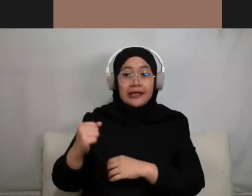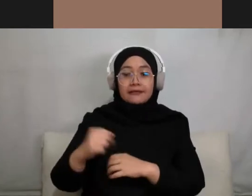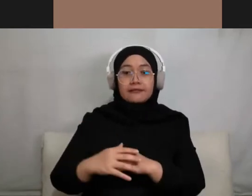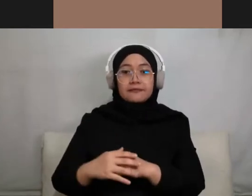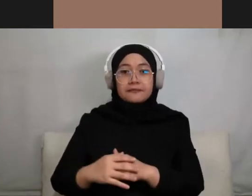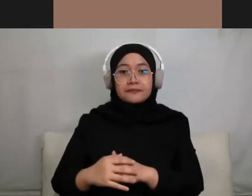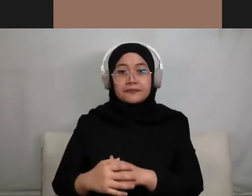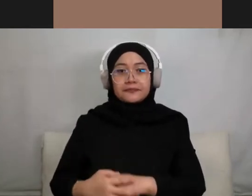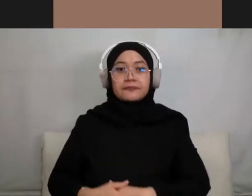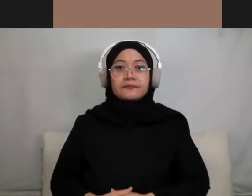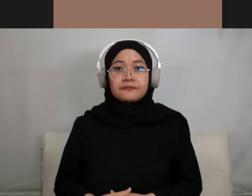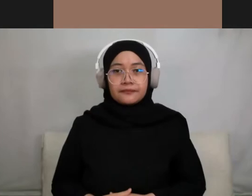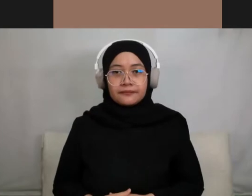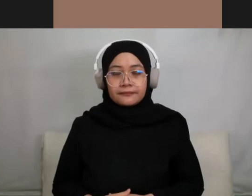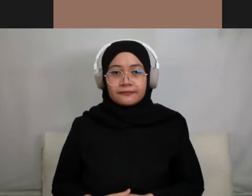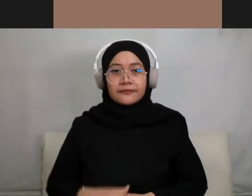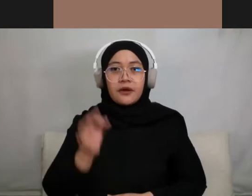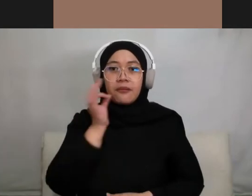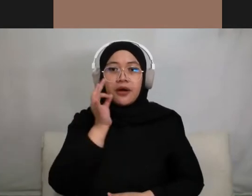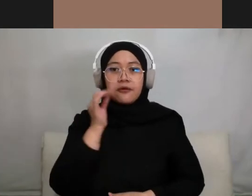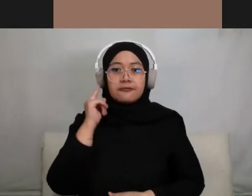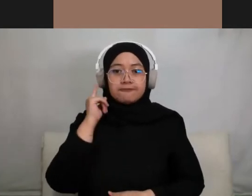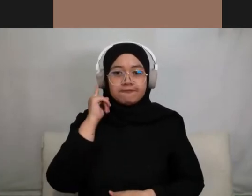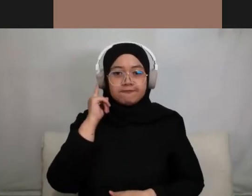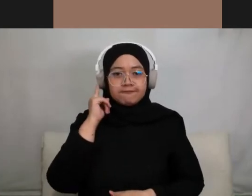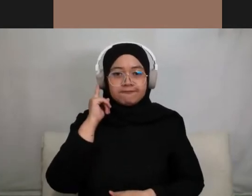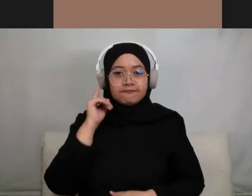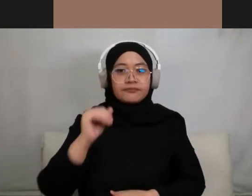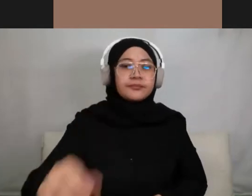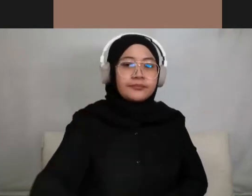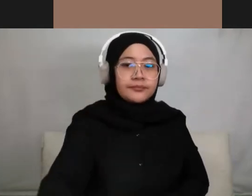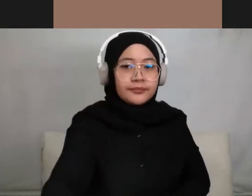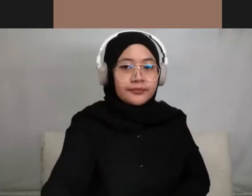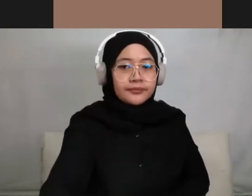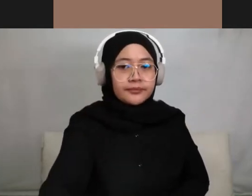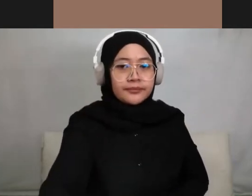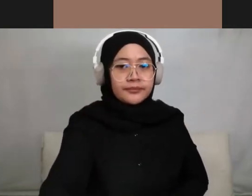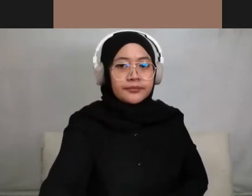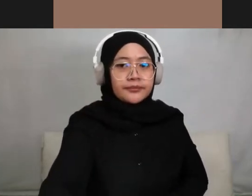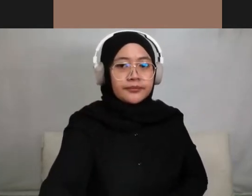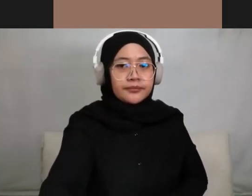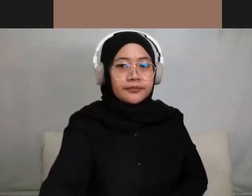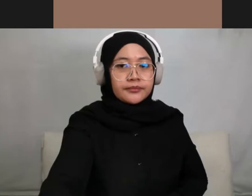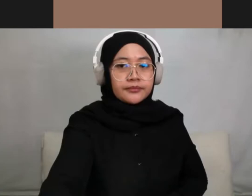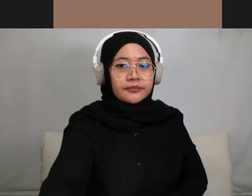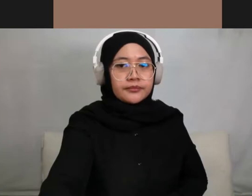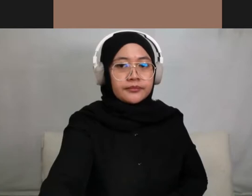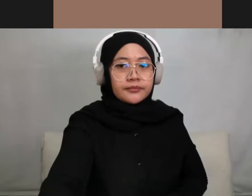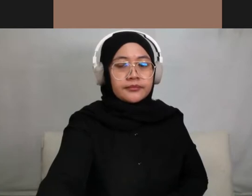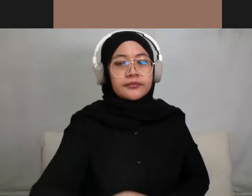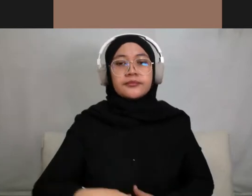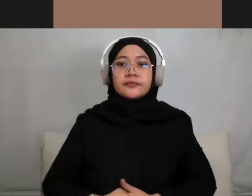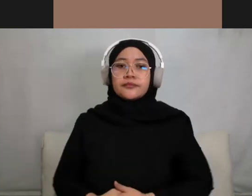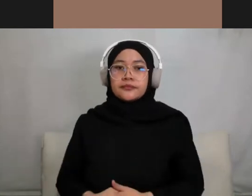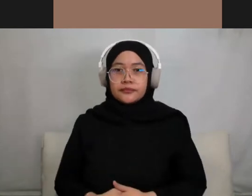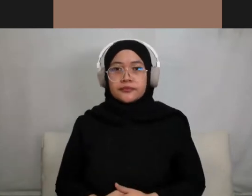the function of crown wheel tail pinion also is being monitored by electric motors and our steering parts.